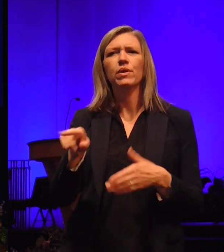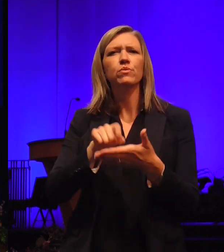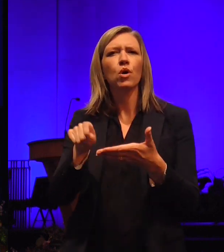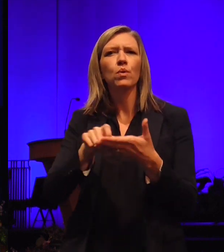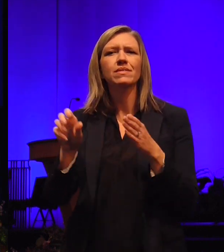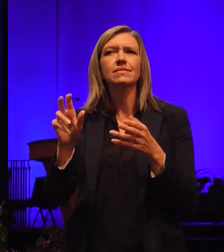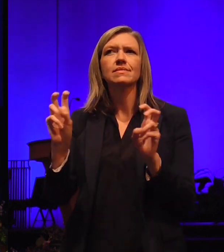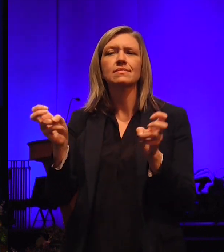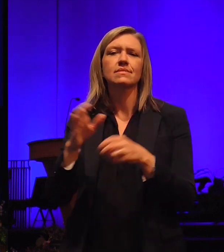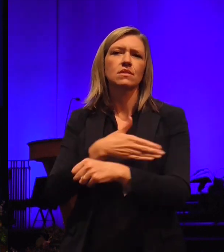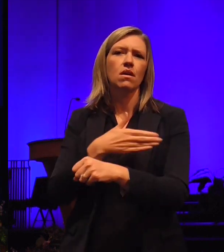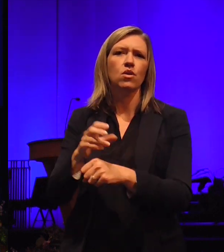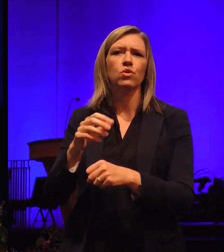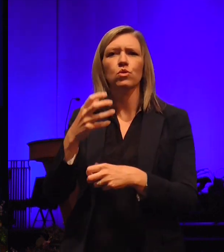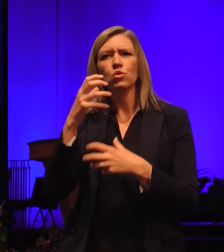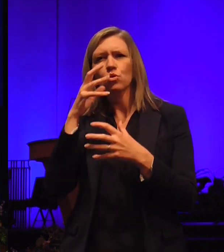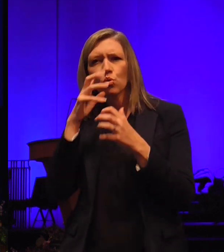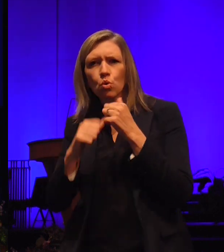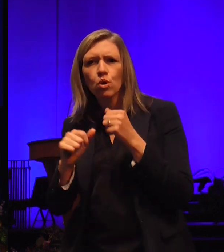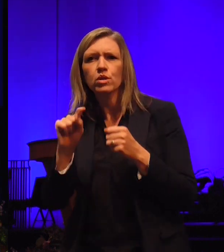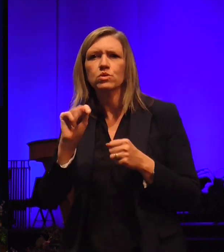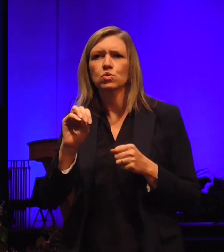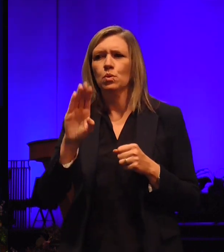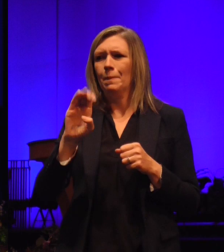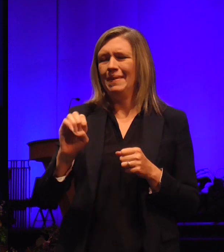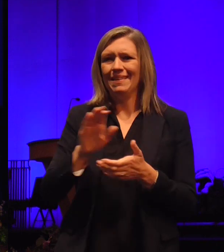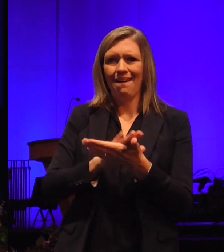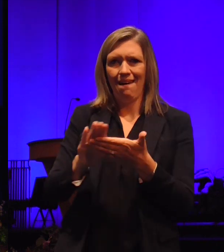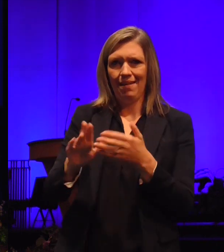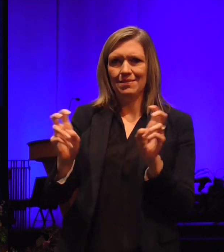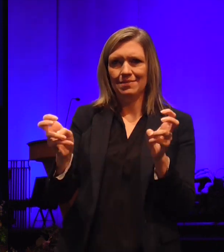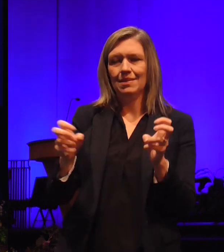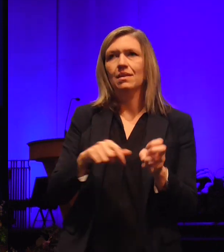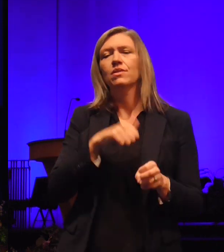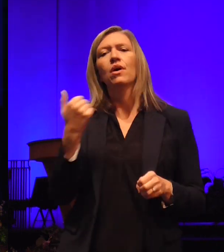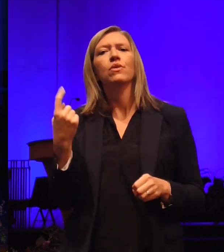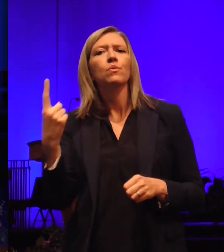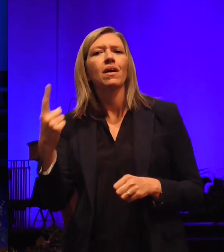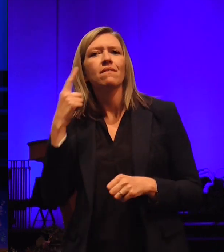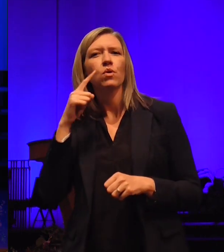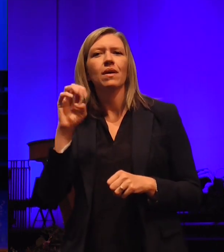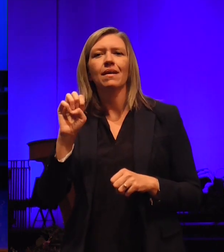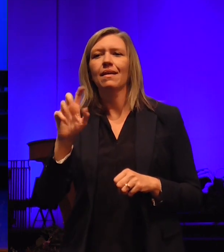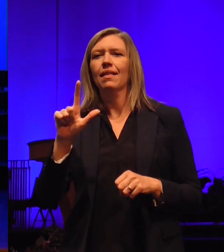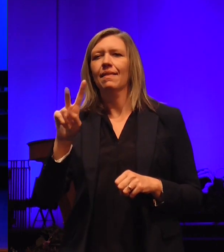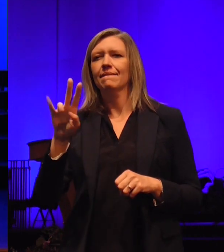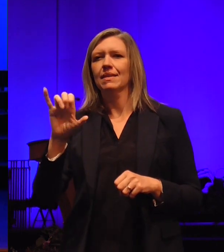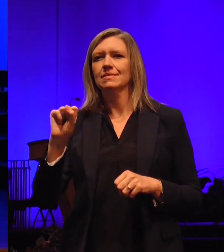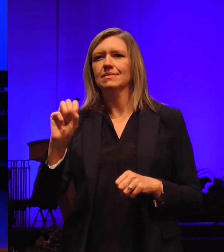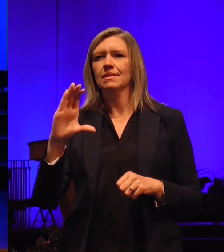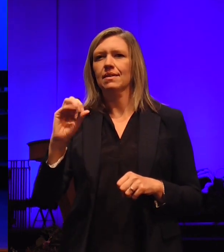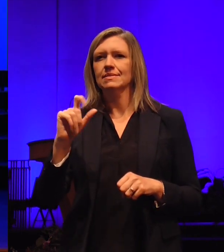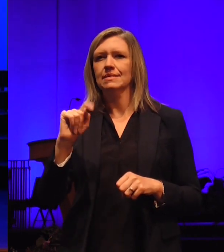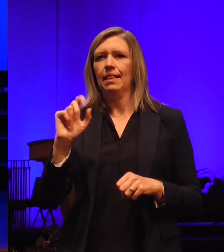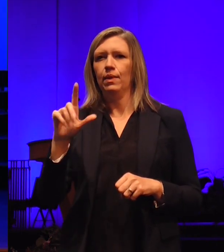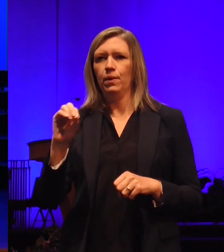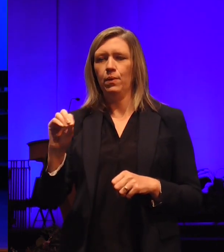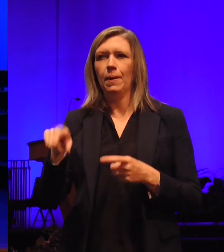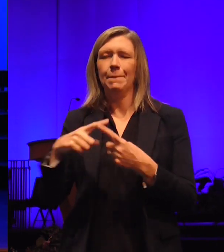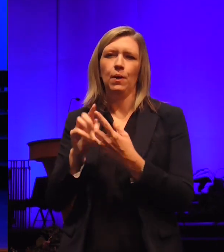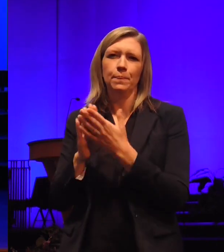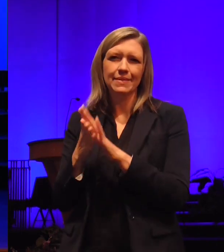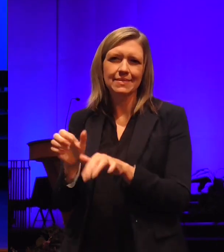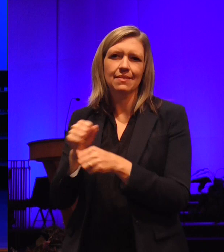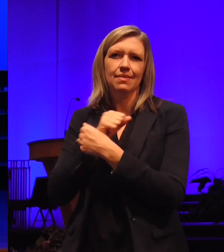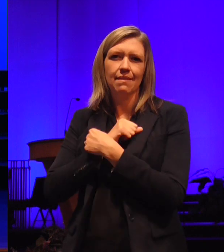great song for Elvis Costello called "What's So Funny About Peace, Love, and Understanding." And I was listening to an interview with him several months ago,